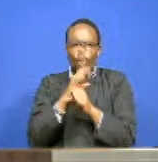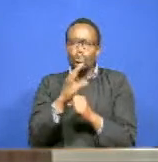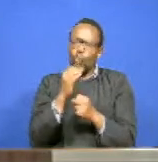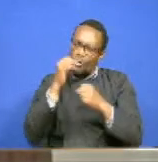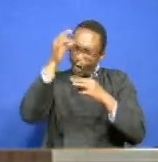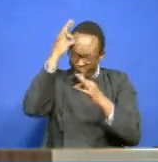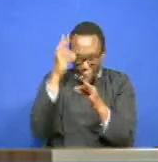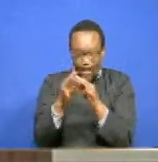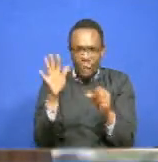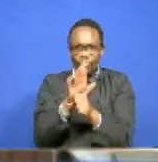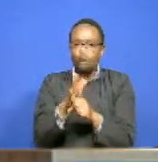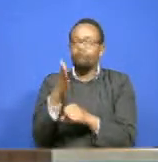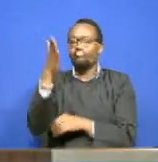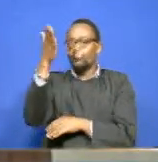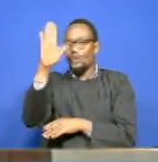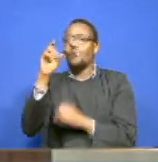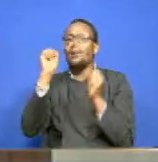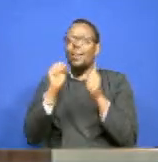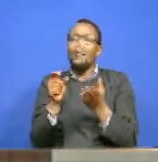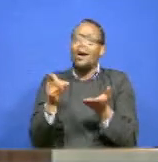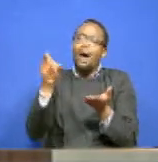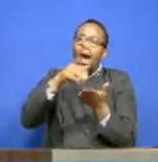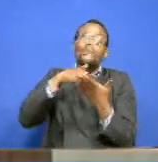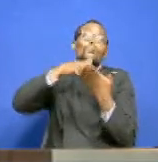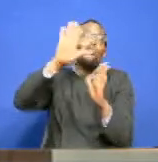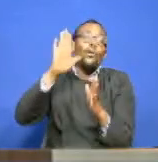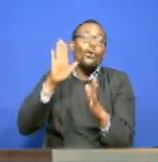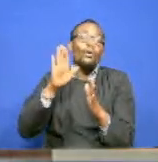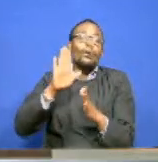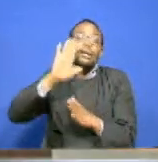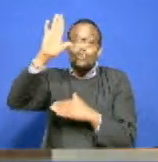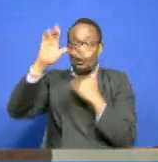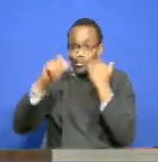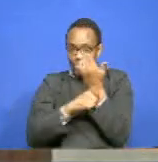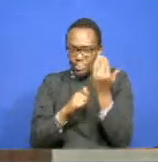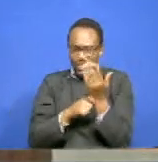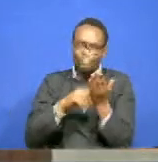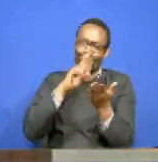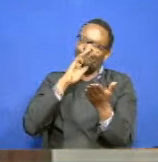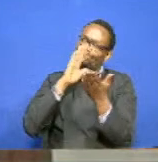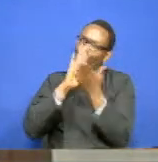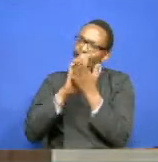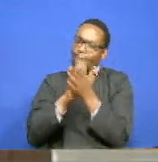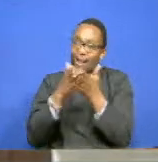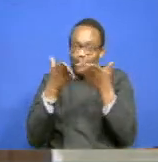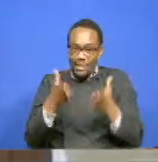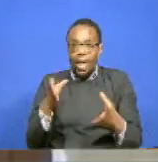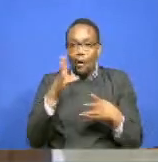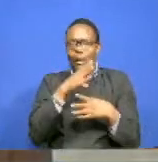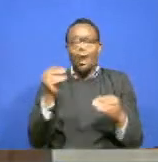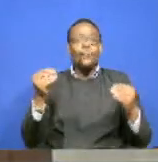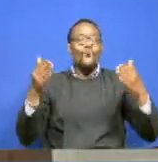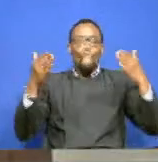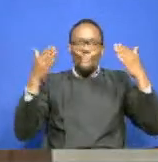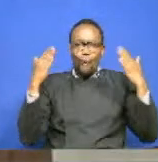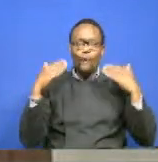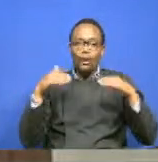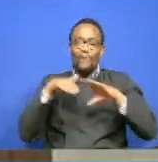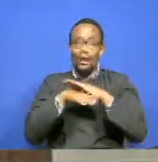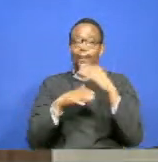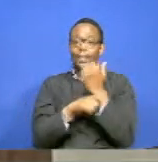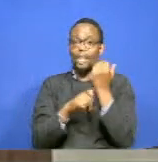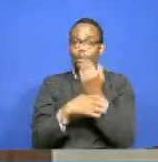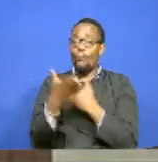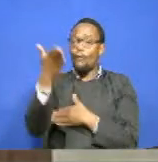the Lord will multiply, and may he in his name be praised now and into the future. In the name of God the